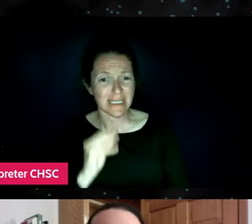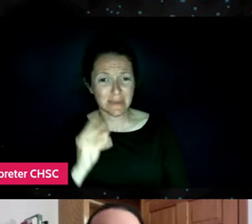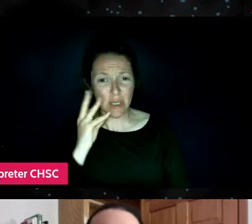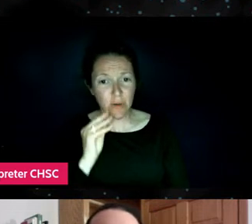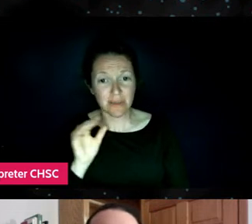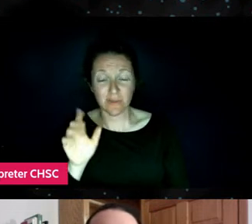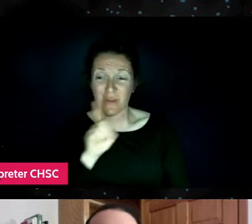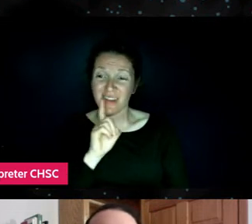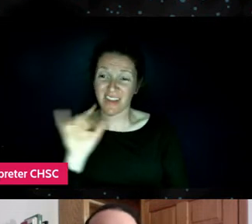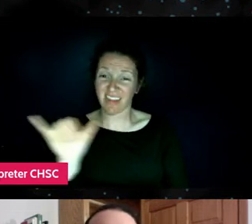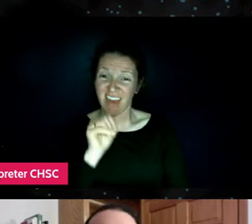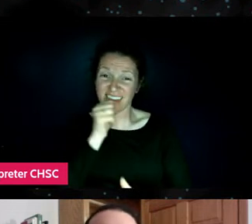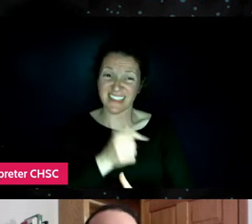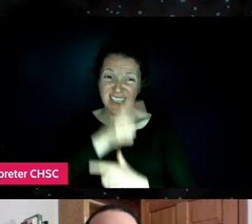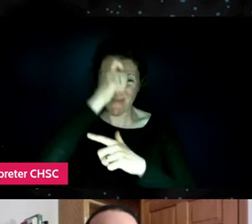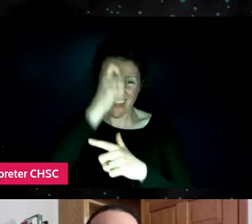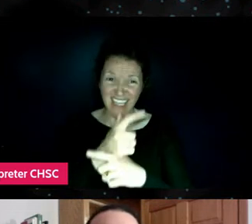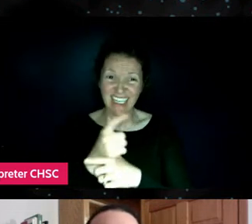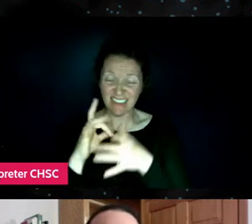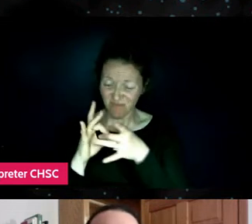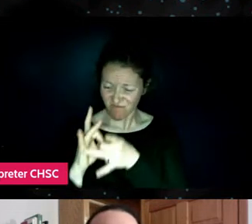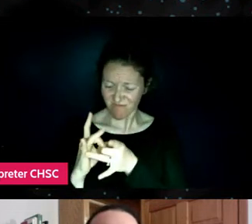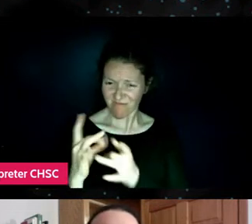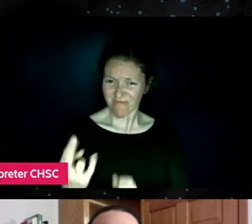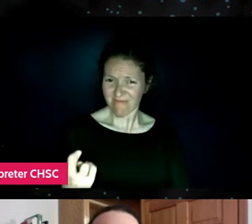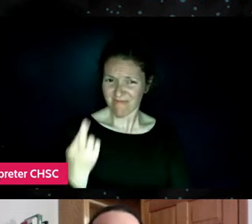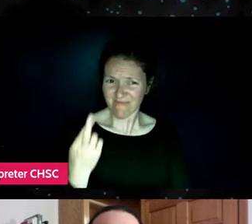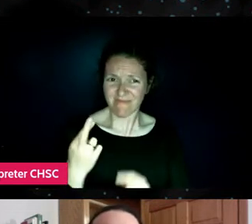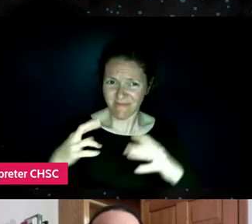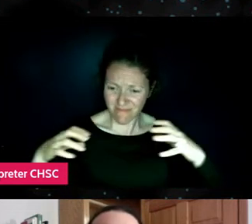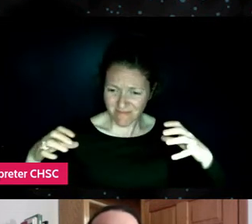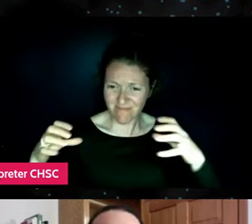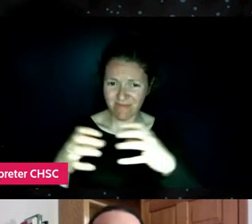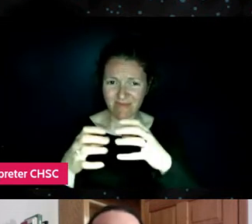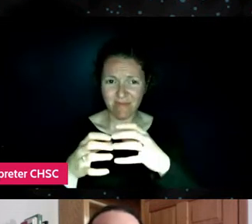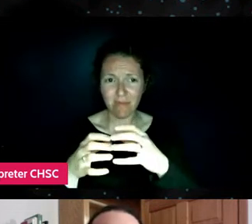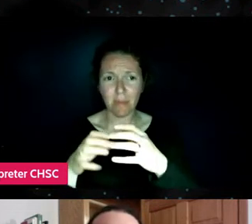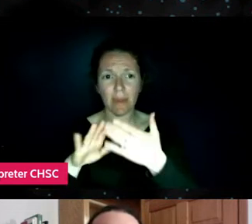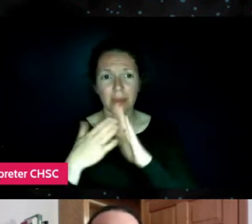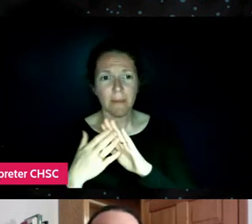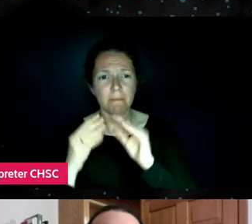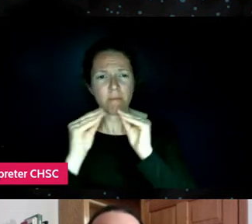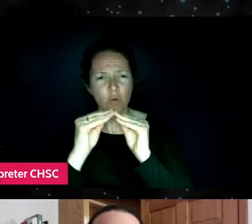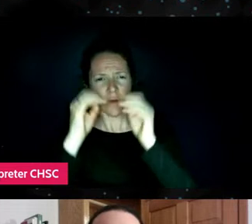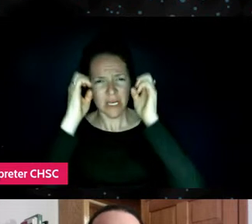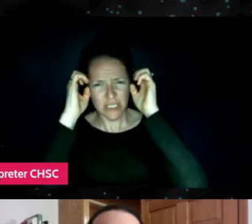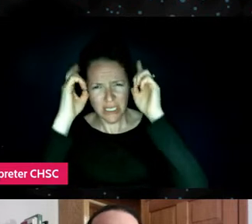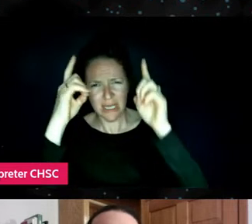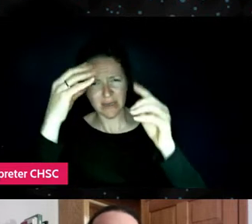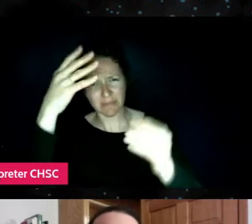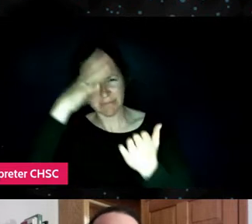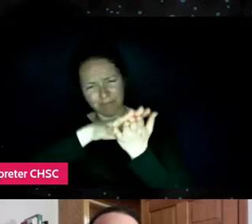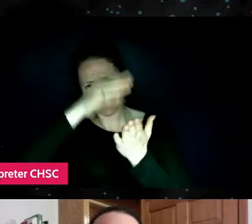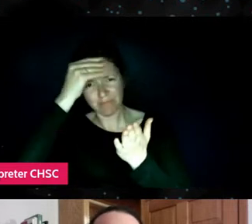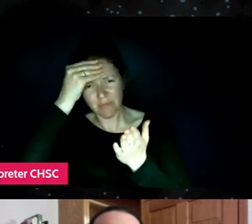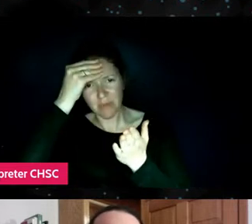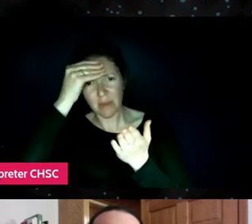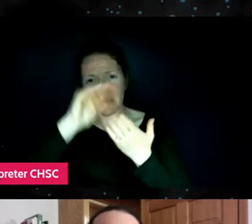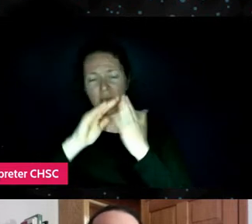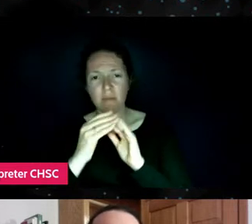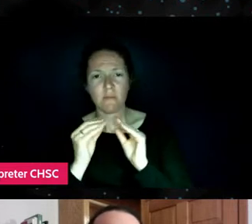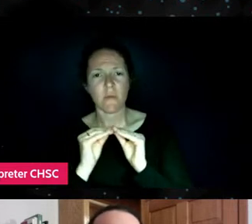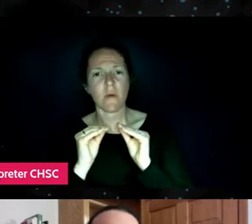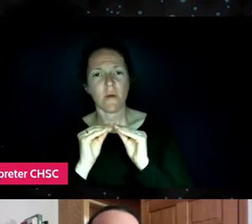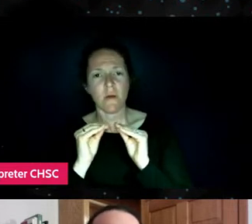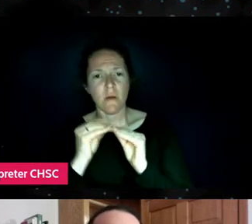siblings, I think, in many ways, kind of really educated and I think raised my engagement,